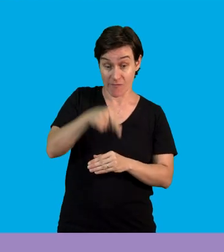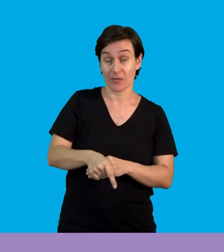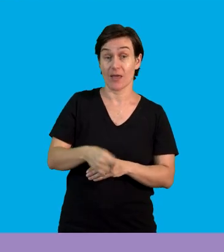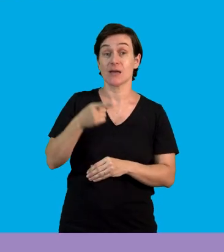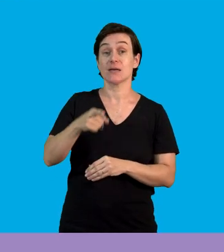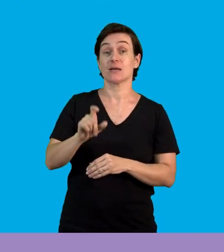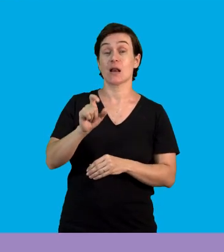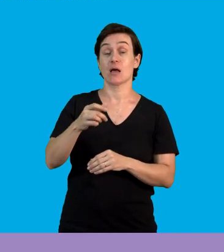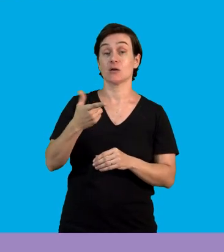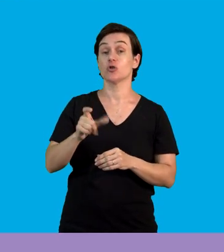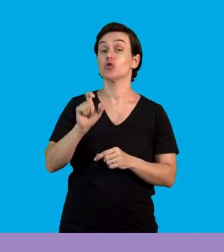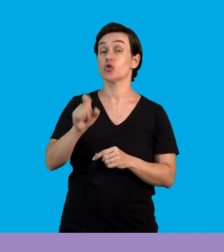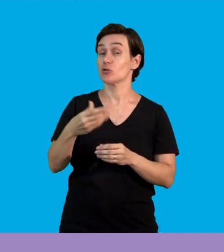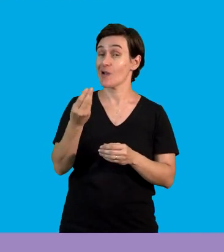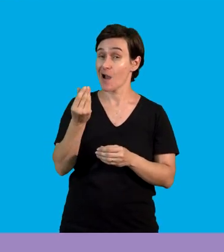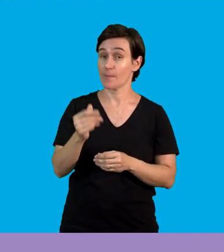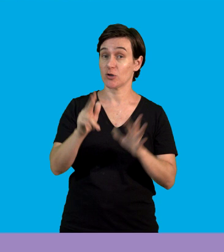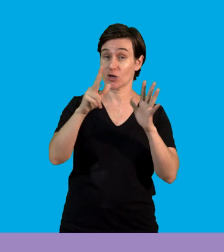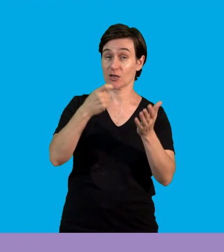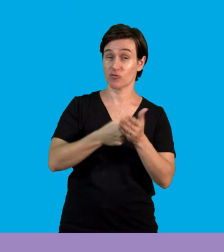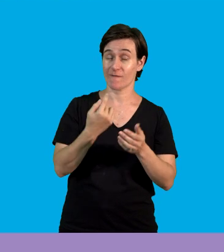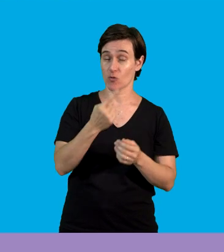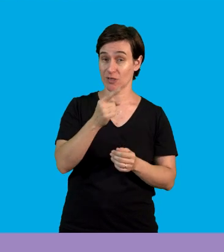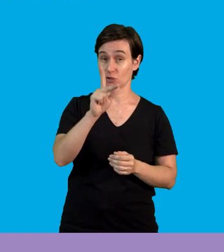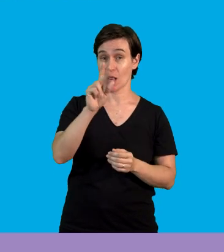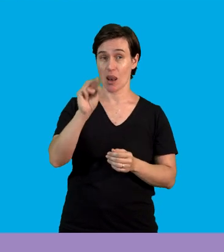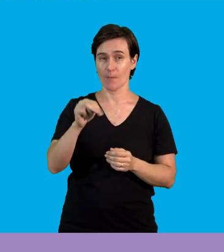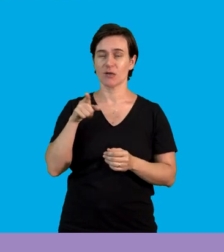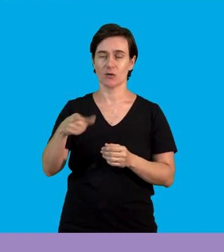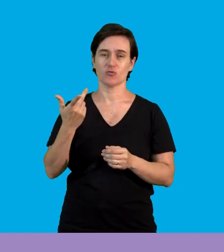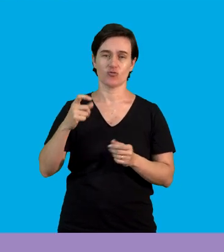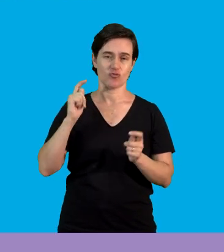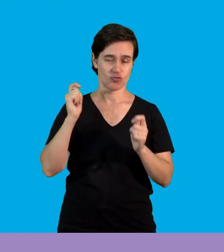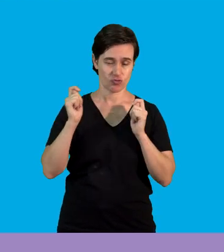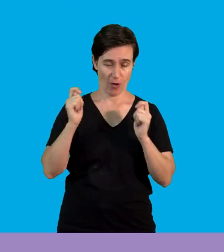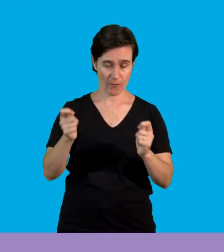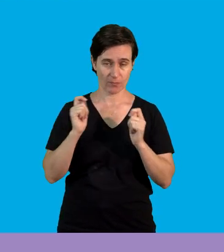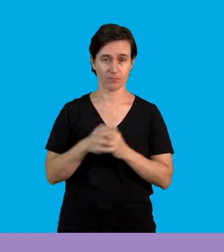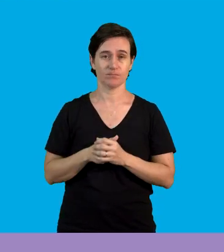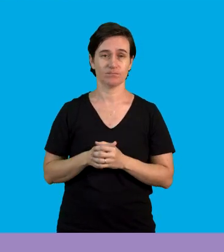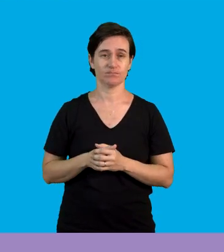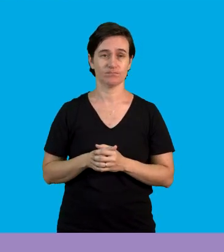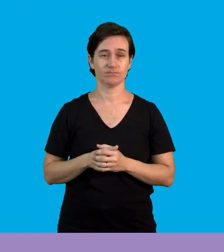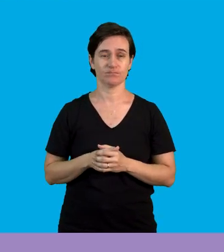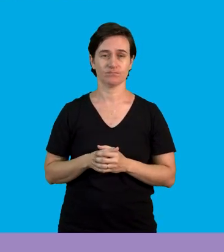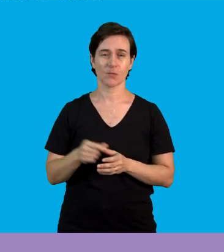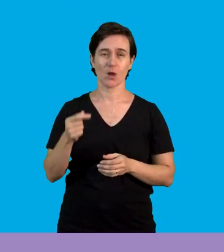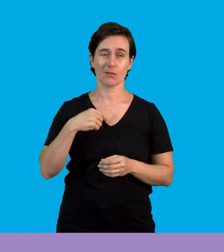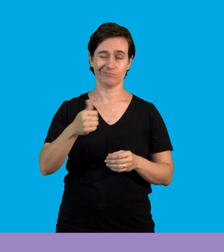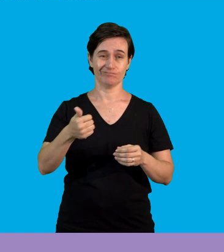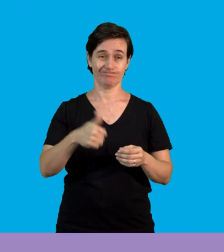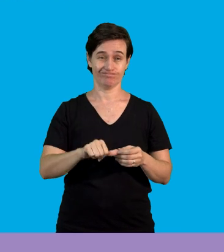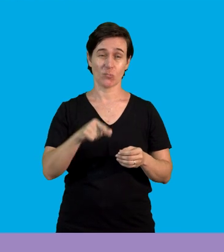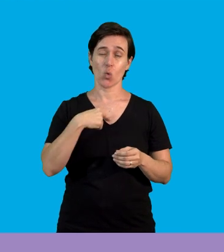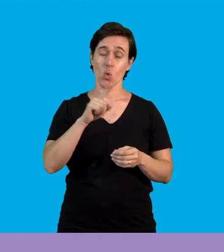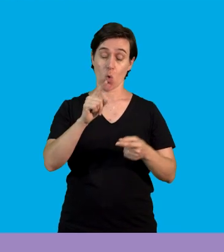per kilometer traveled. We are required to write an expression for the